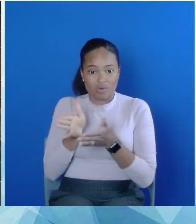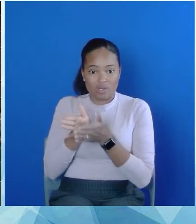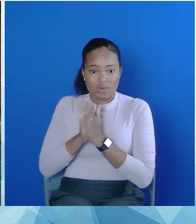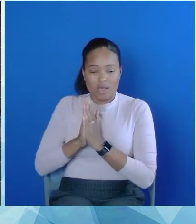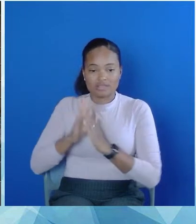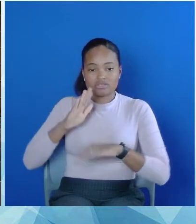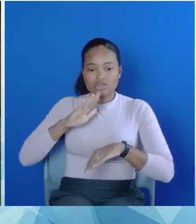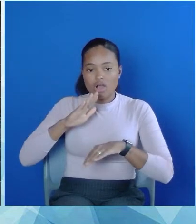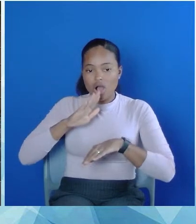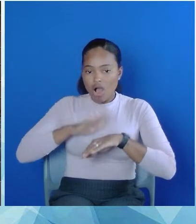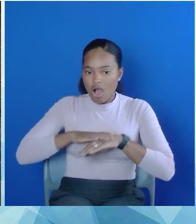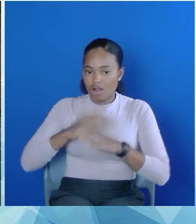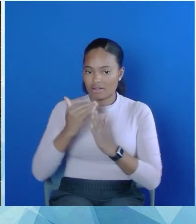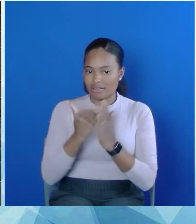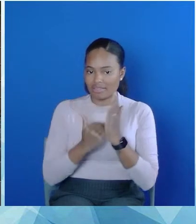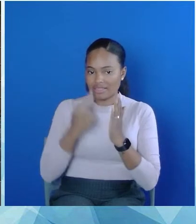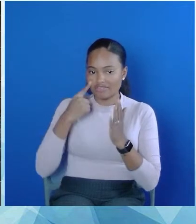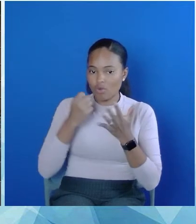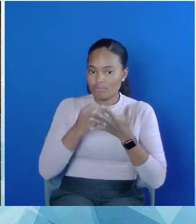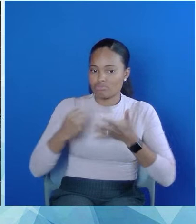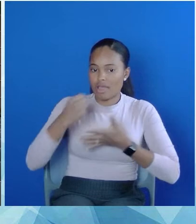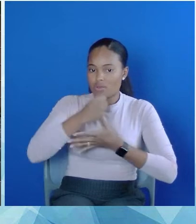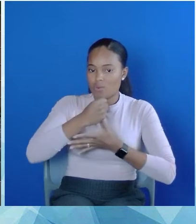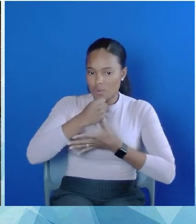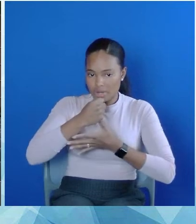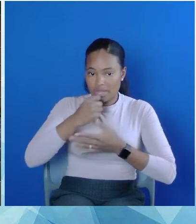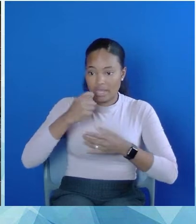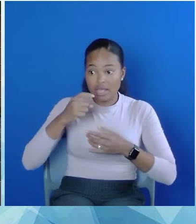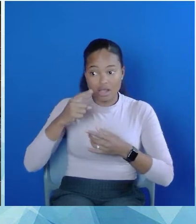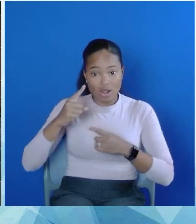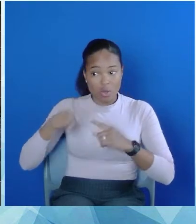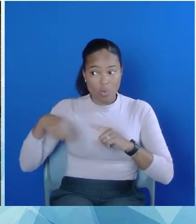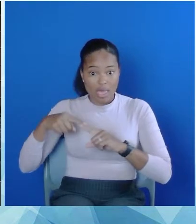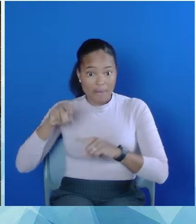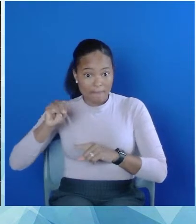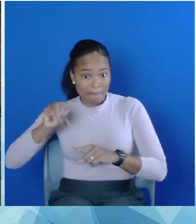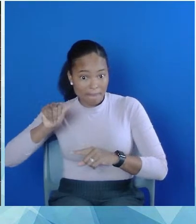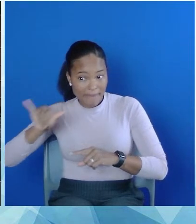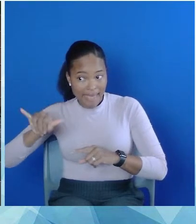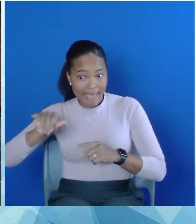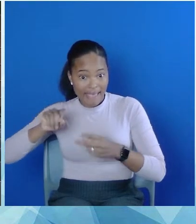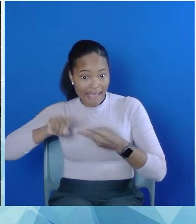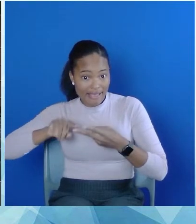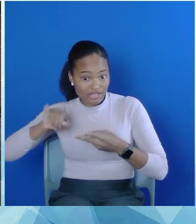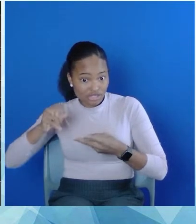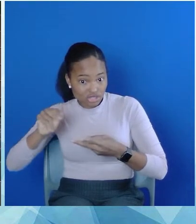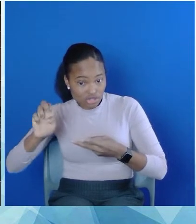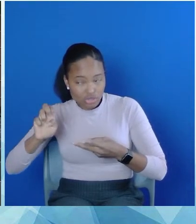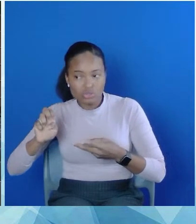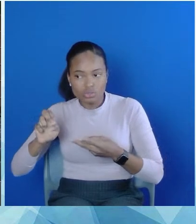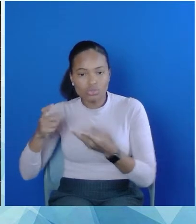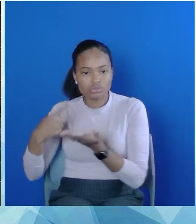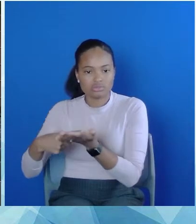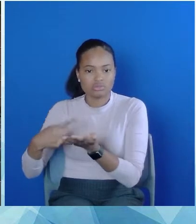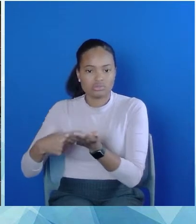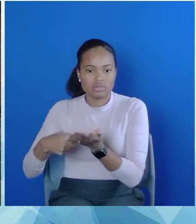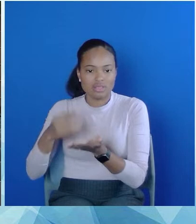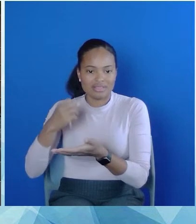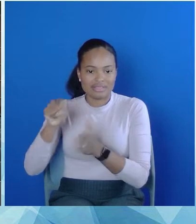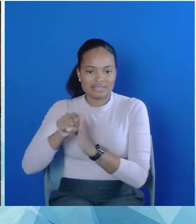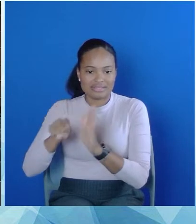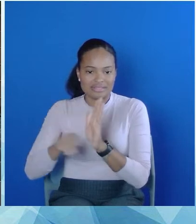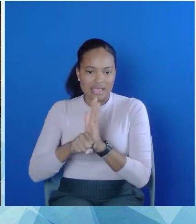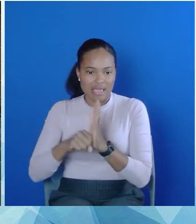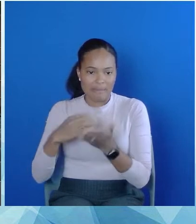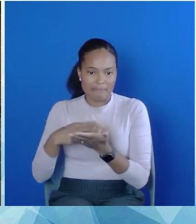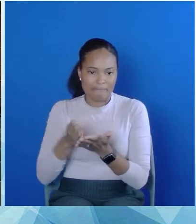budget priorities when it comes time in May and June to start negotiating the state budget. So we will see how that